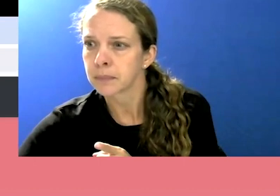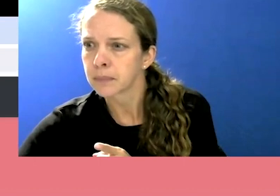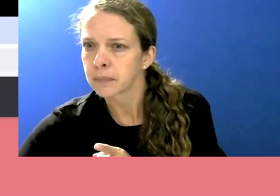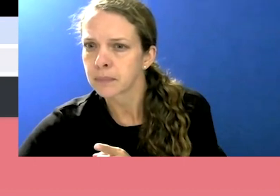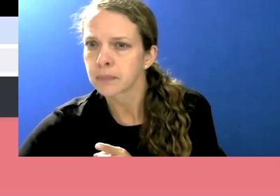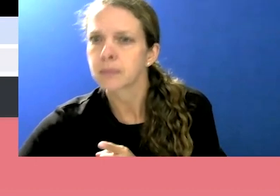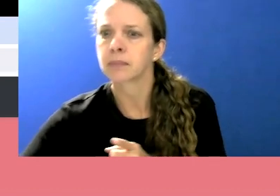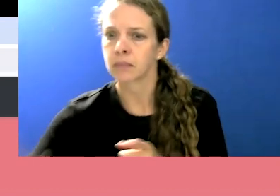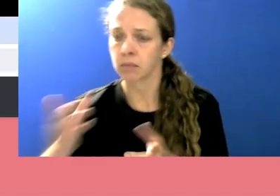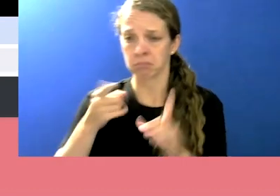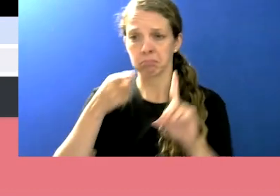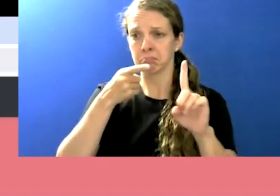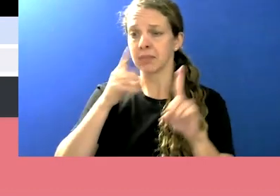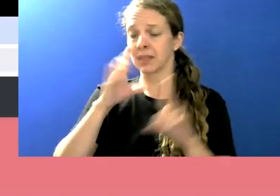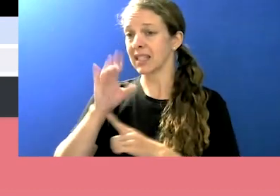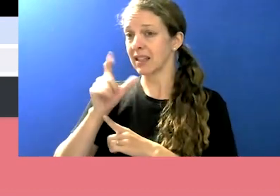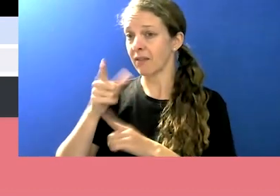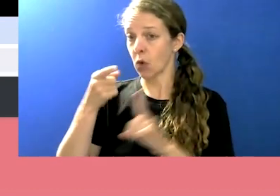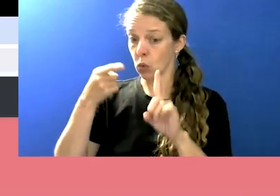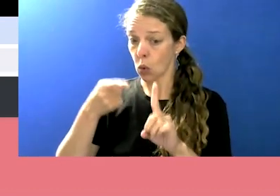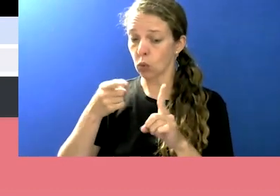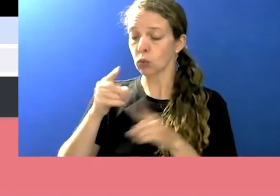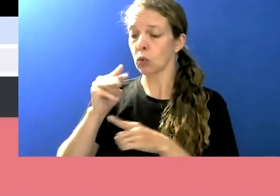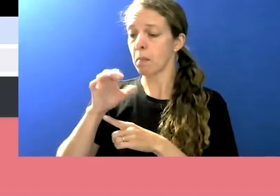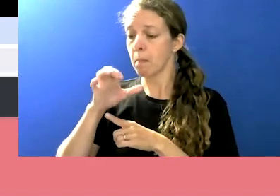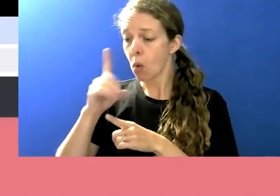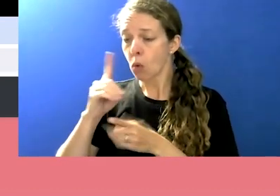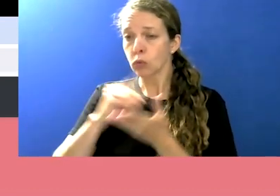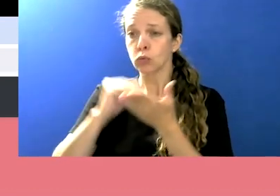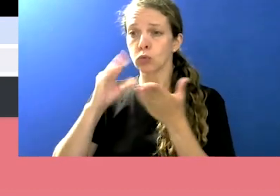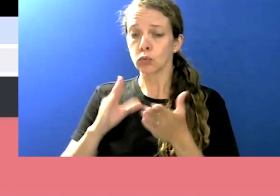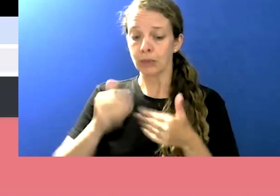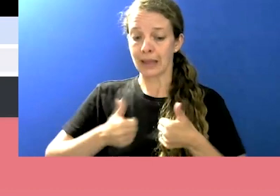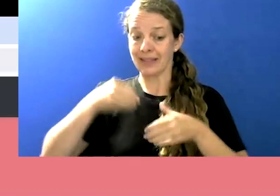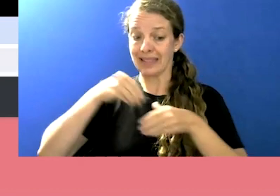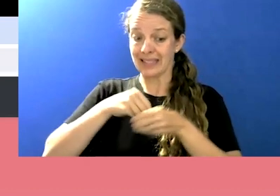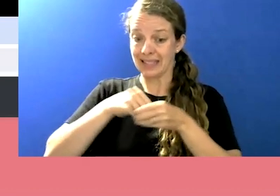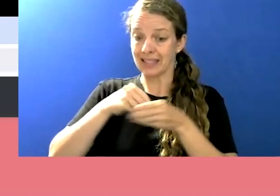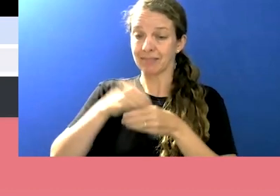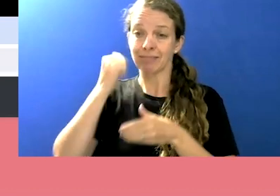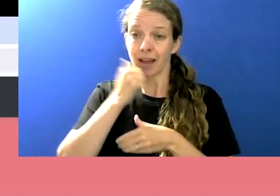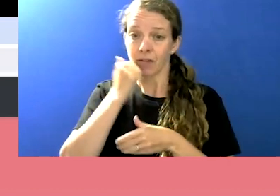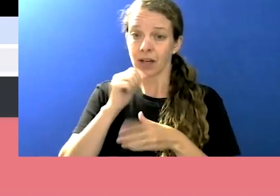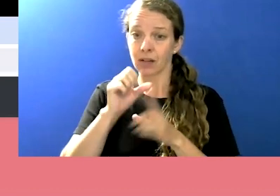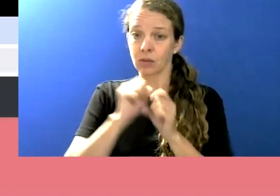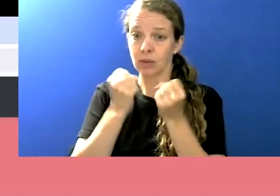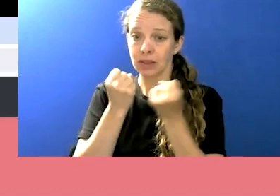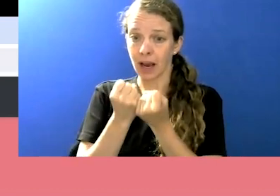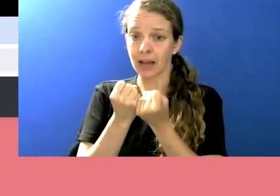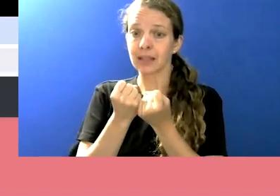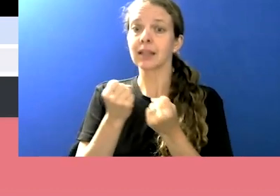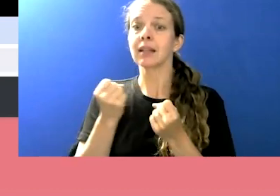to be able to mold students to be able to live within our day-to-day society. Also, one of our key components is